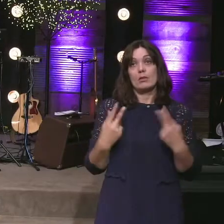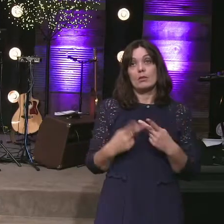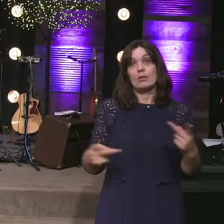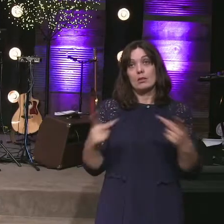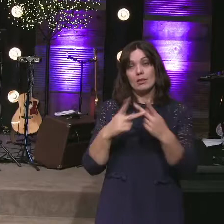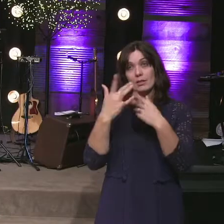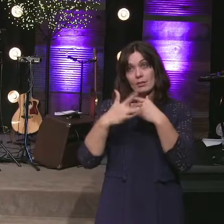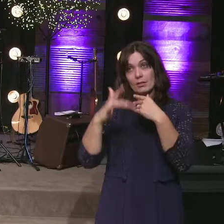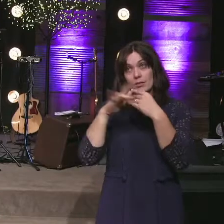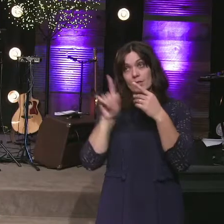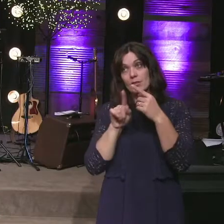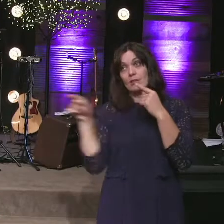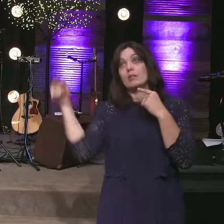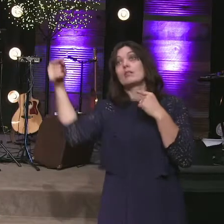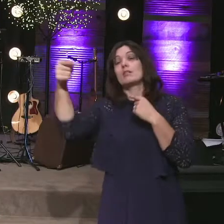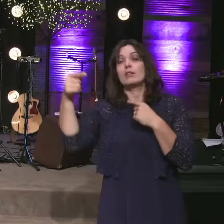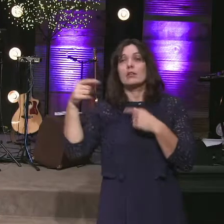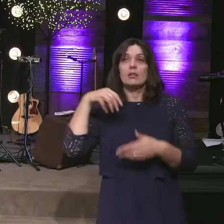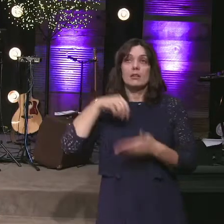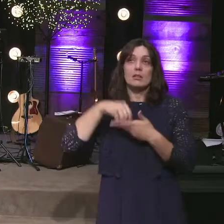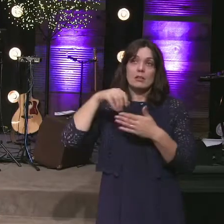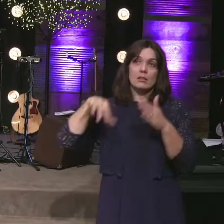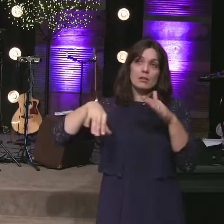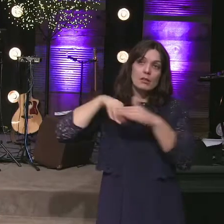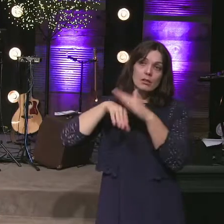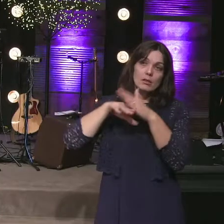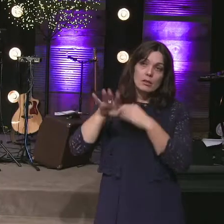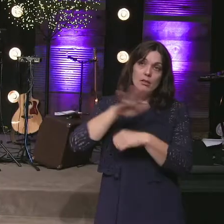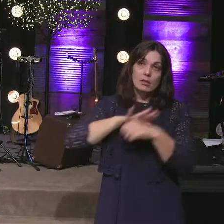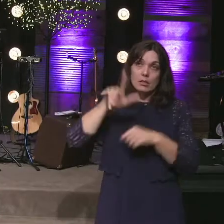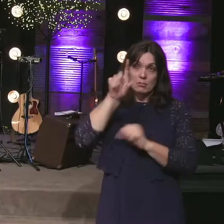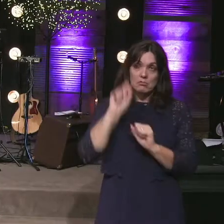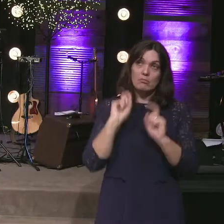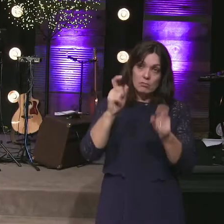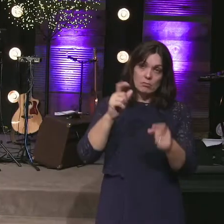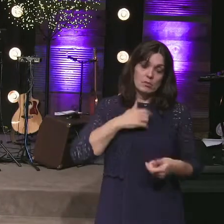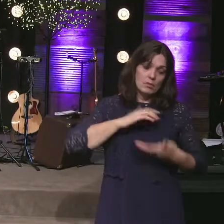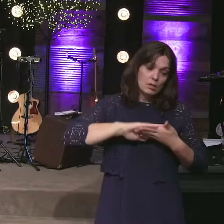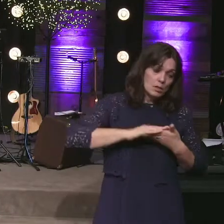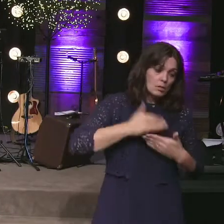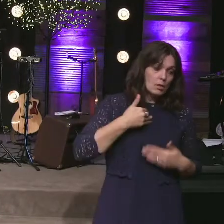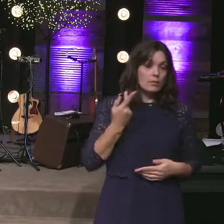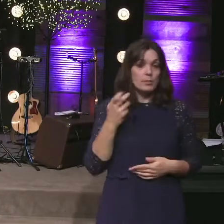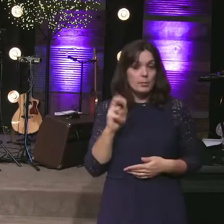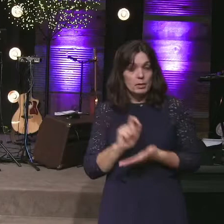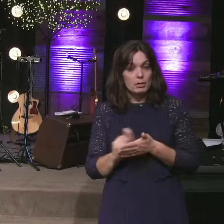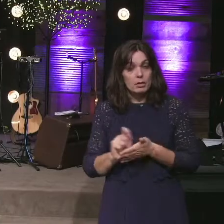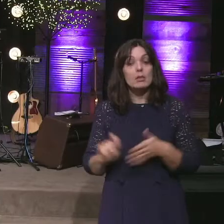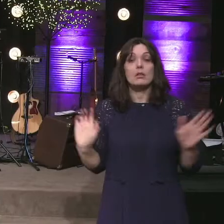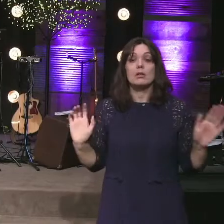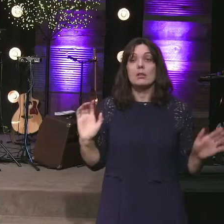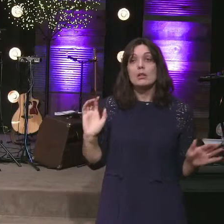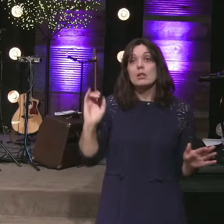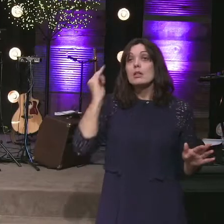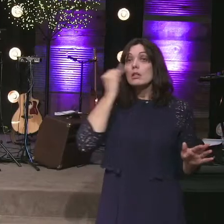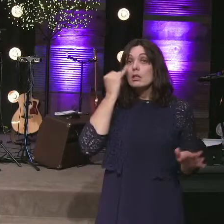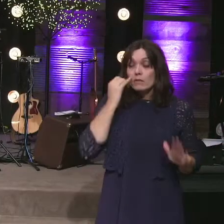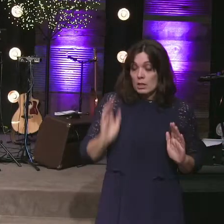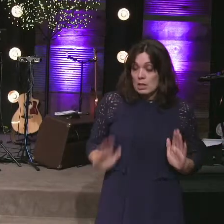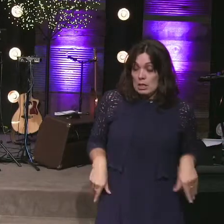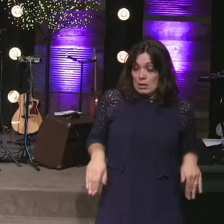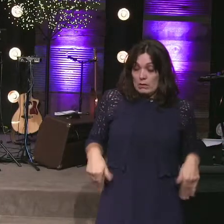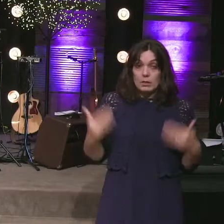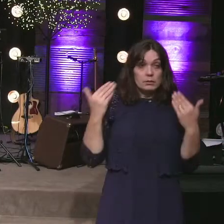in the foyer there where you may give. There's envelopes. There's pens. We're going to ask if you haven't done so, if you would do